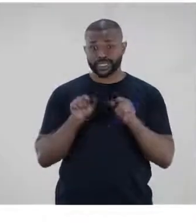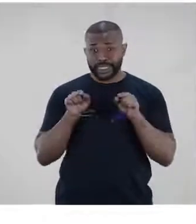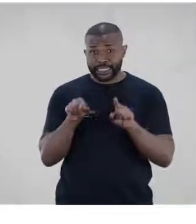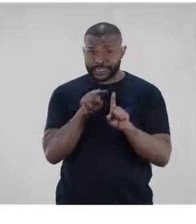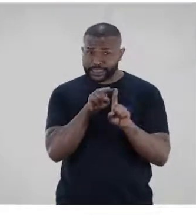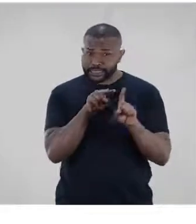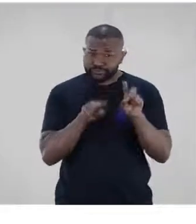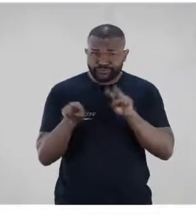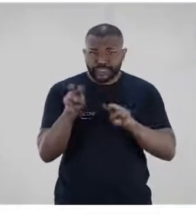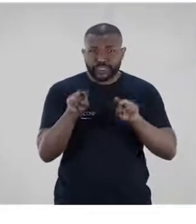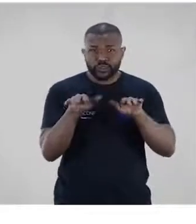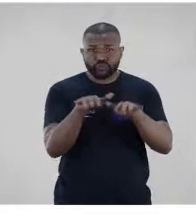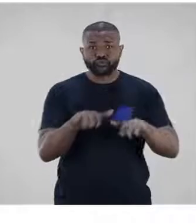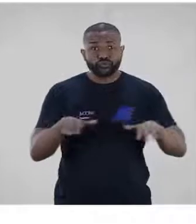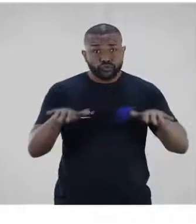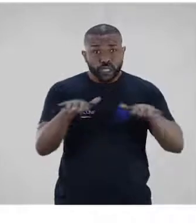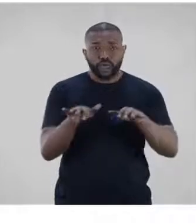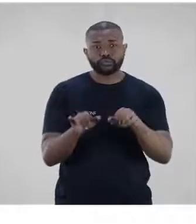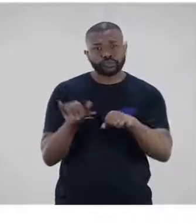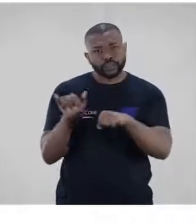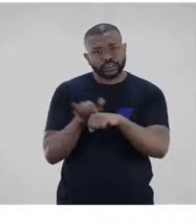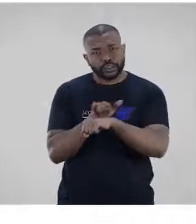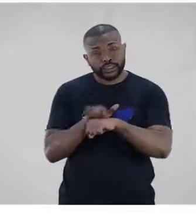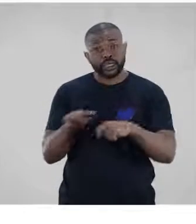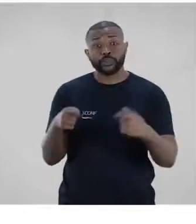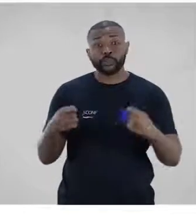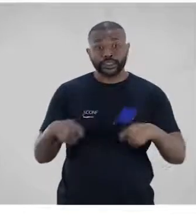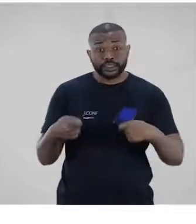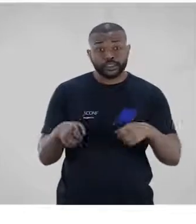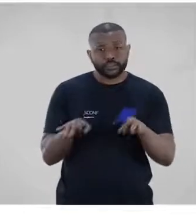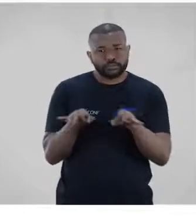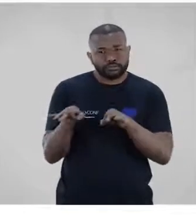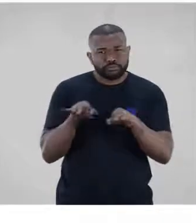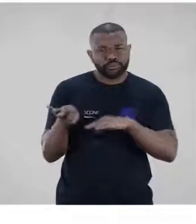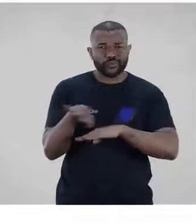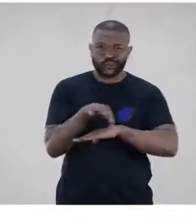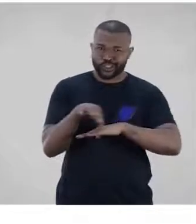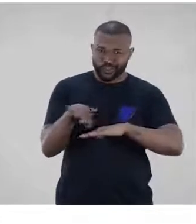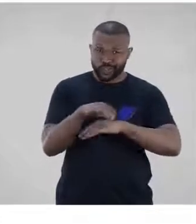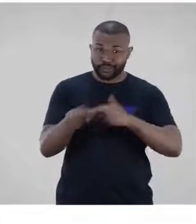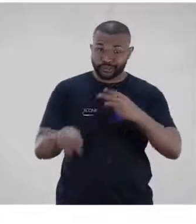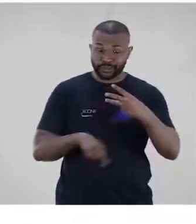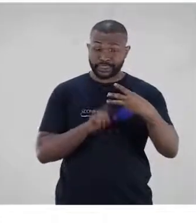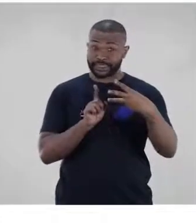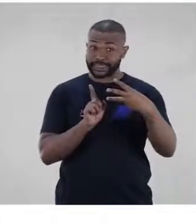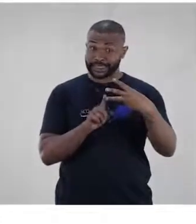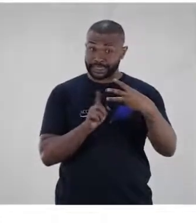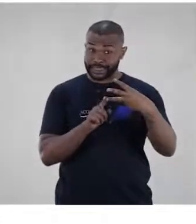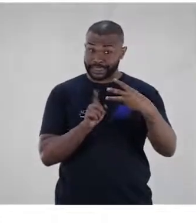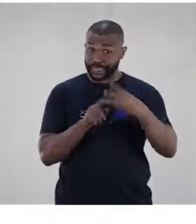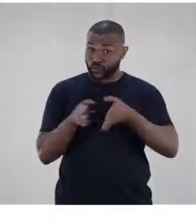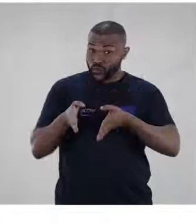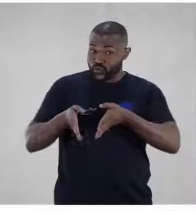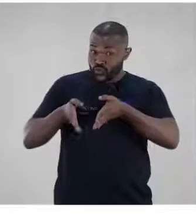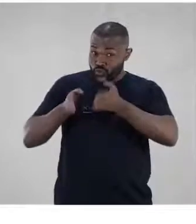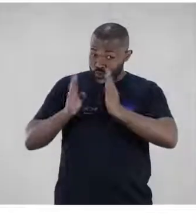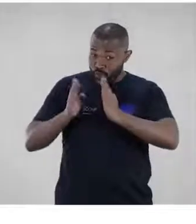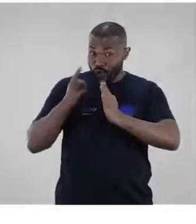your architecture. But then the third pillar of the data mesh is really